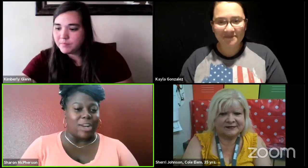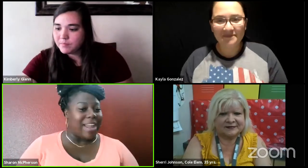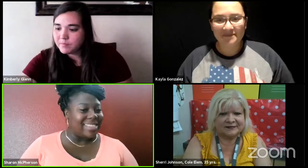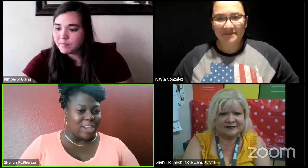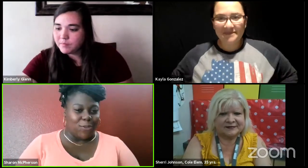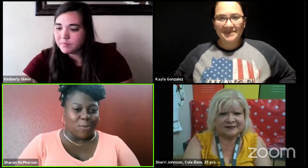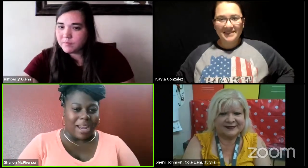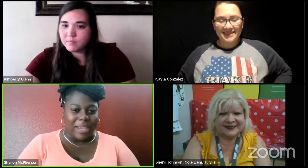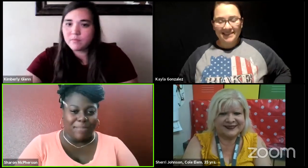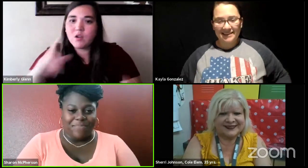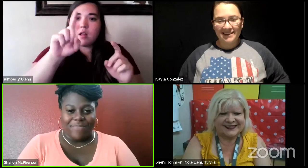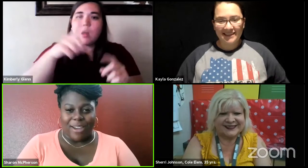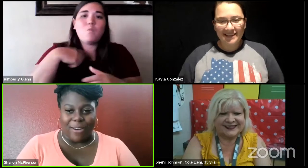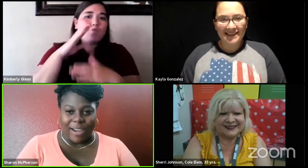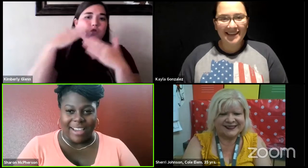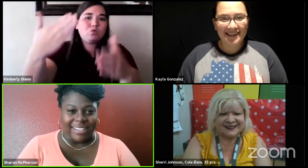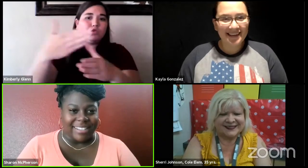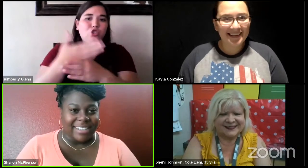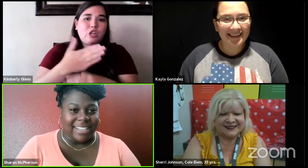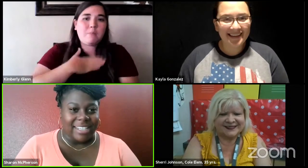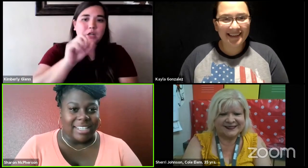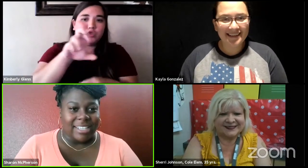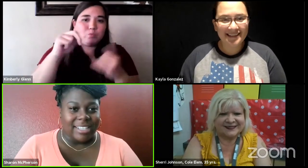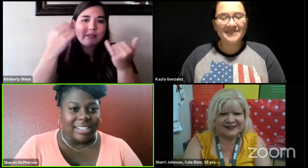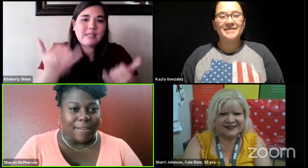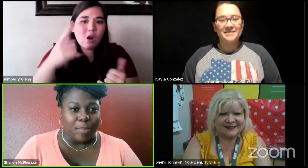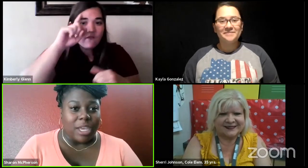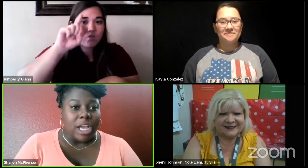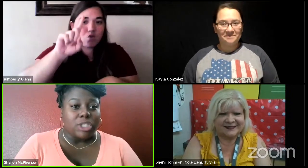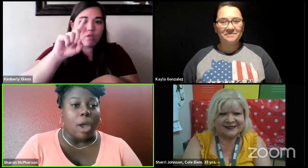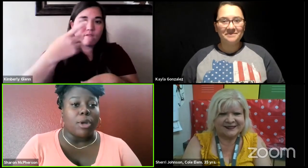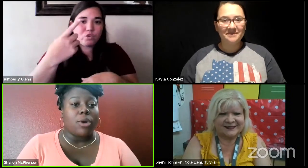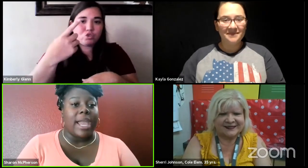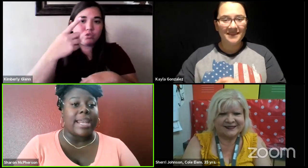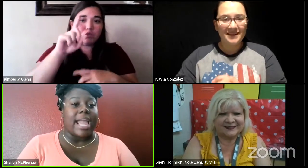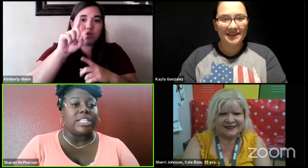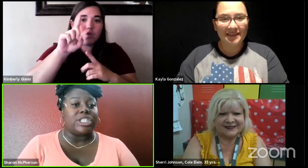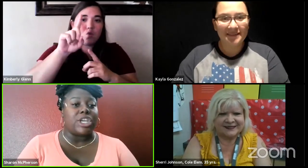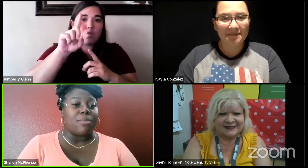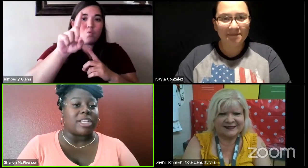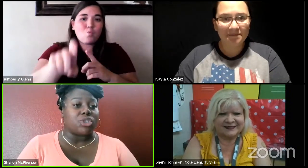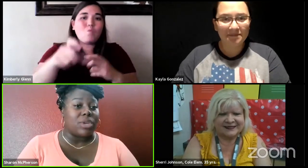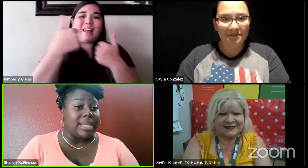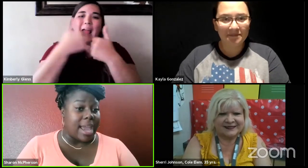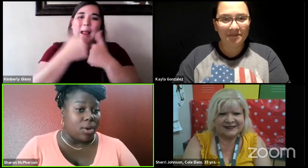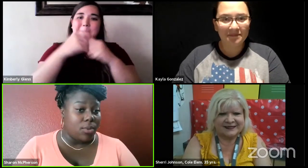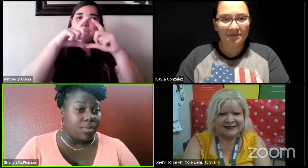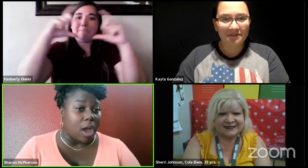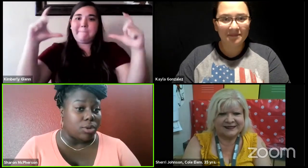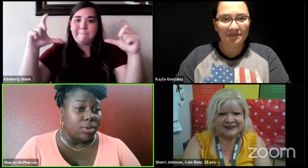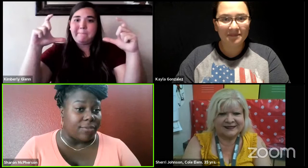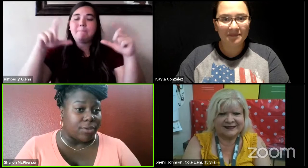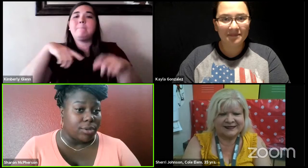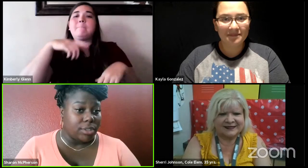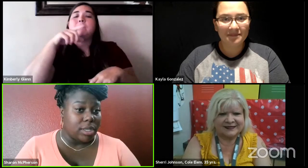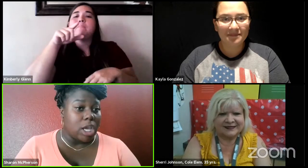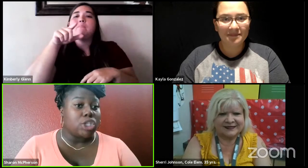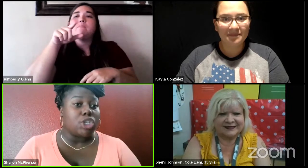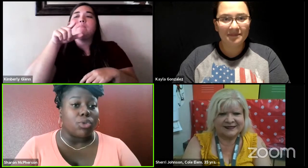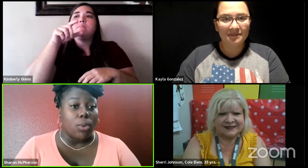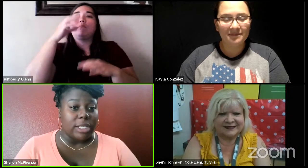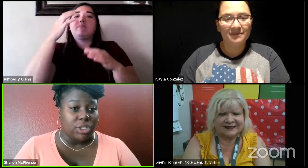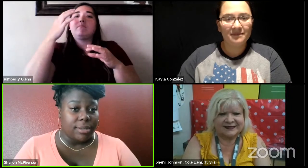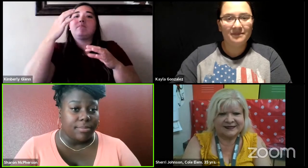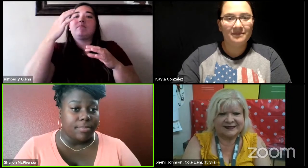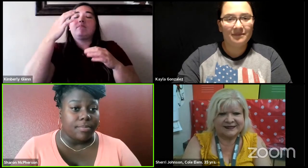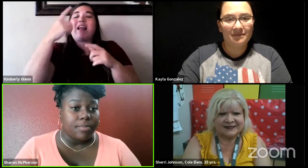Okay, Kayla saying, all right, thank you for reminding me. All right. So I'm gonna go ahead and share my screen now. I'll do that first,